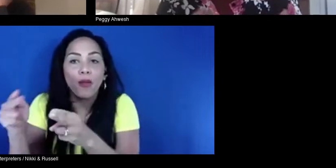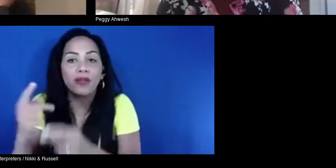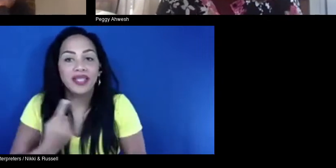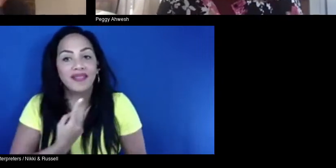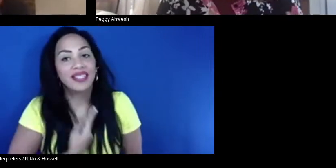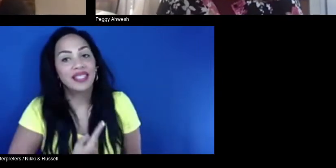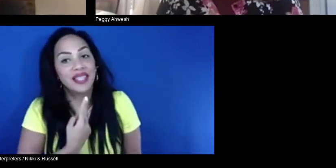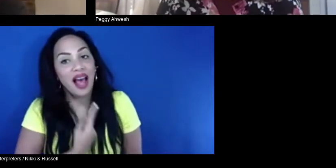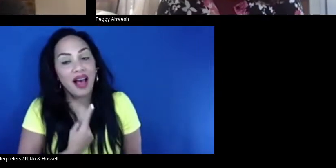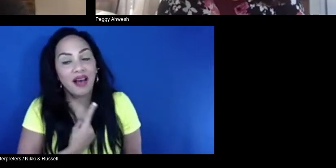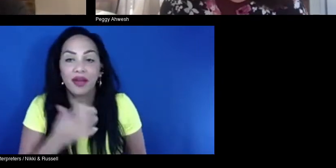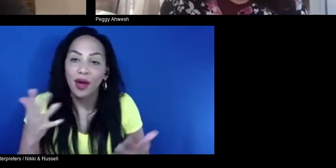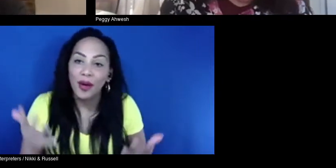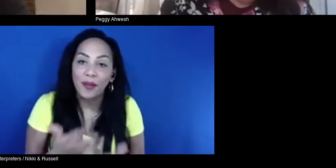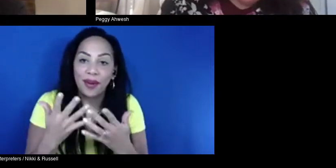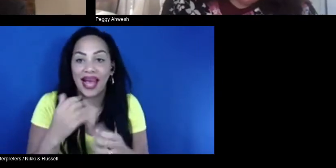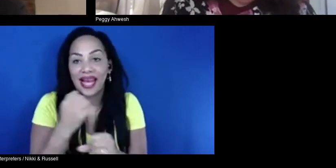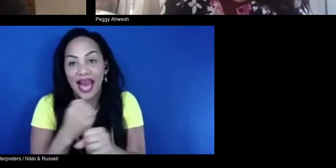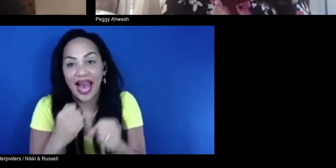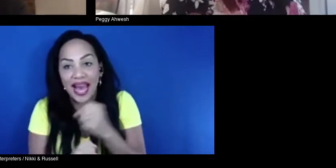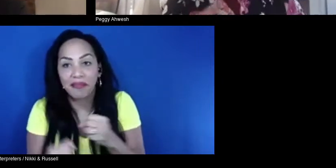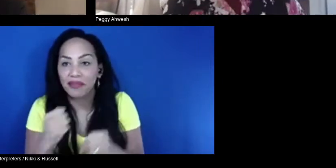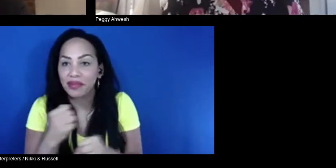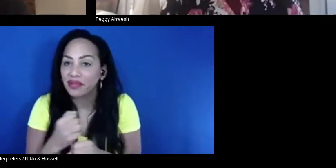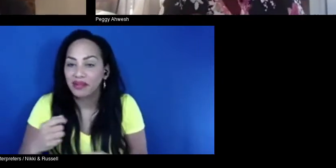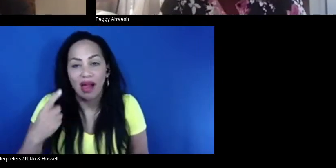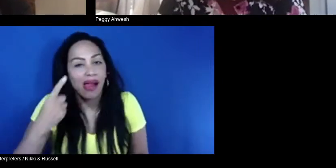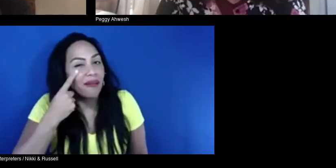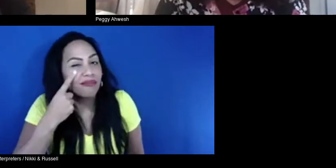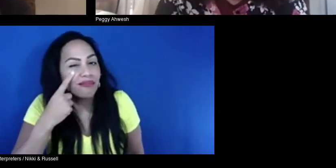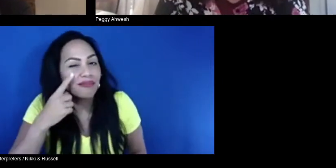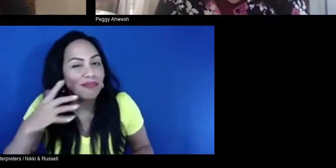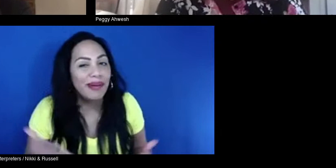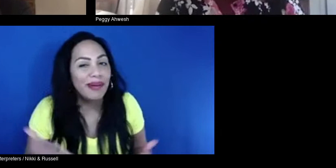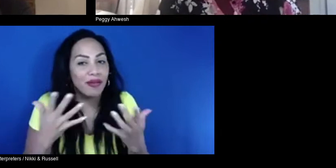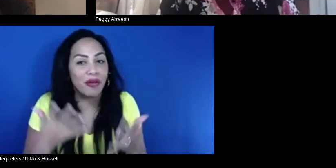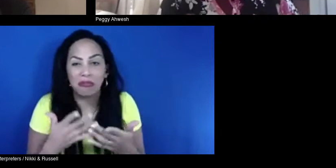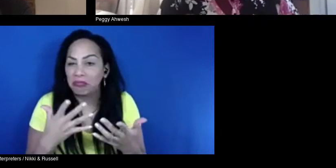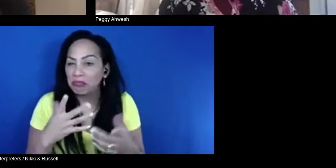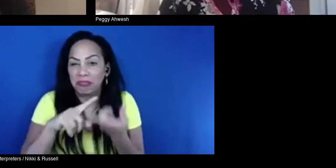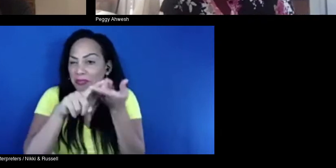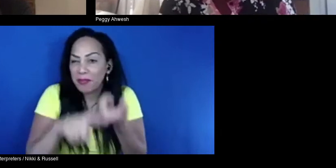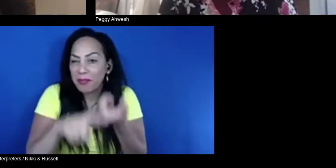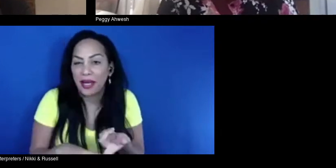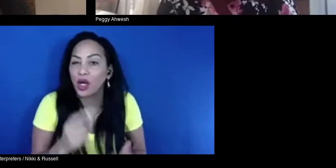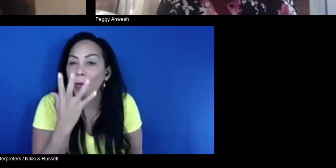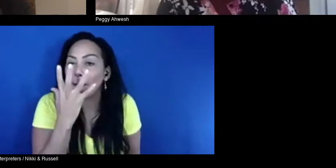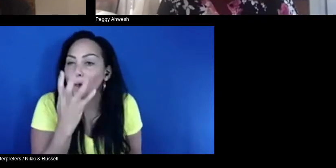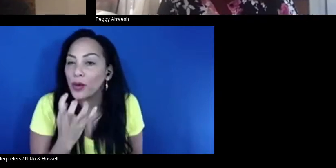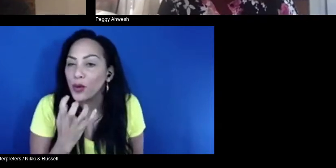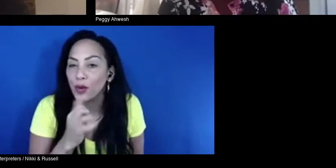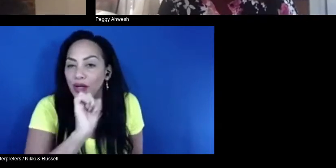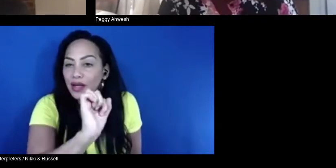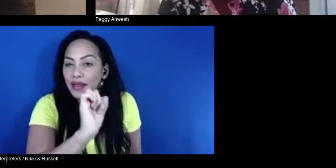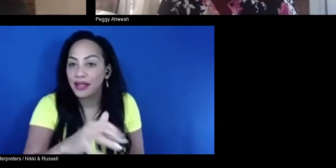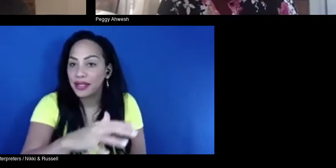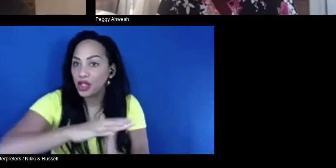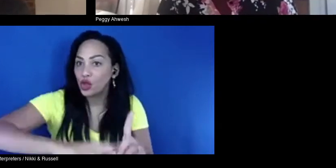play games and playfulness, whatever the situation was, whatever the mood was. And I think I learned a lot